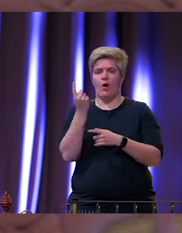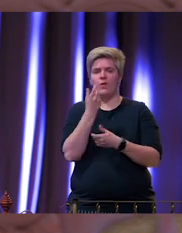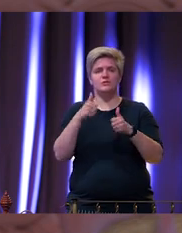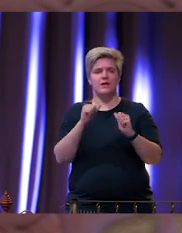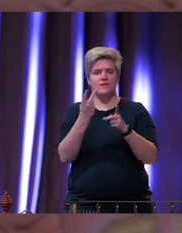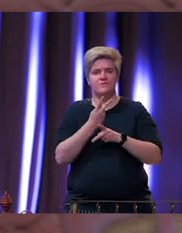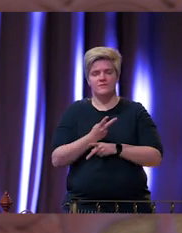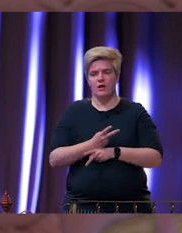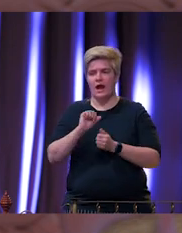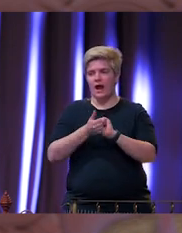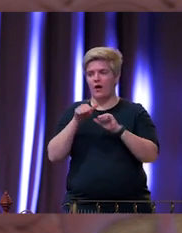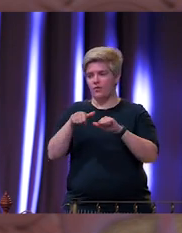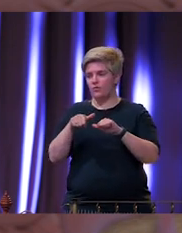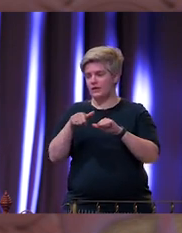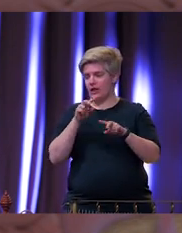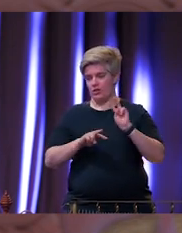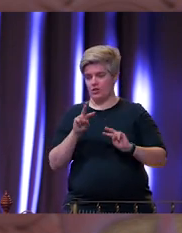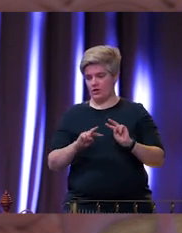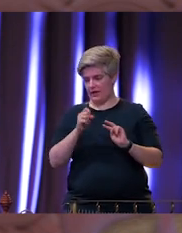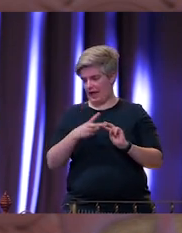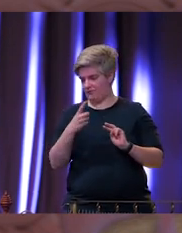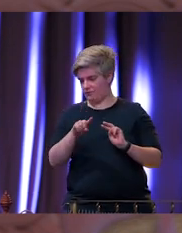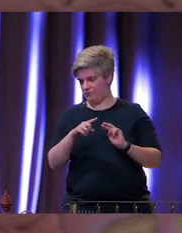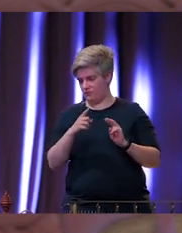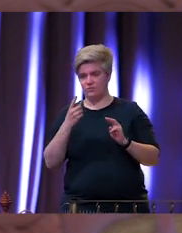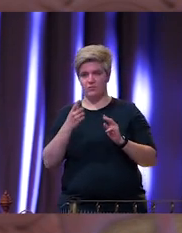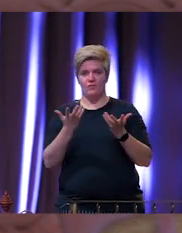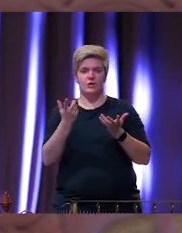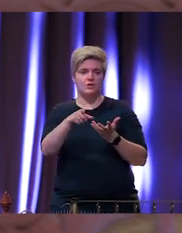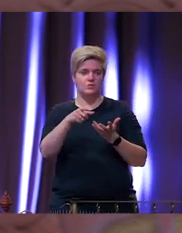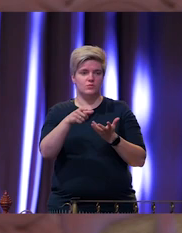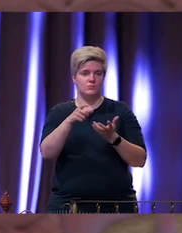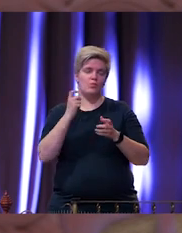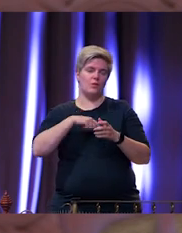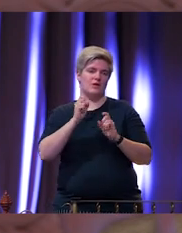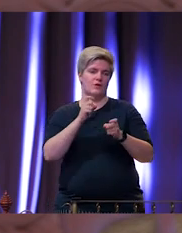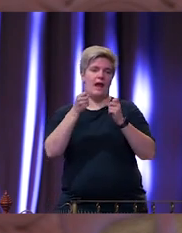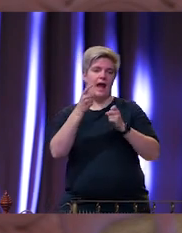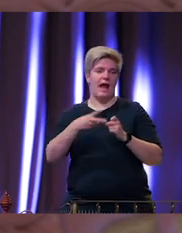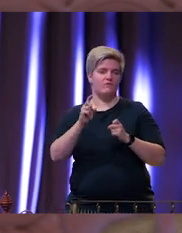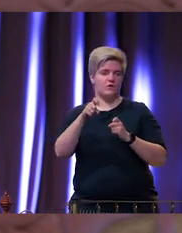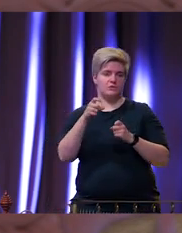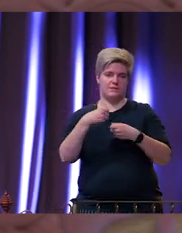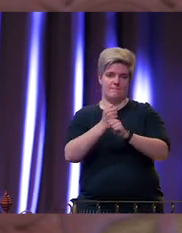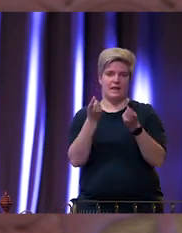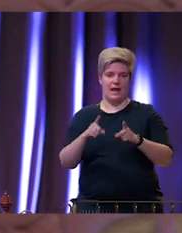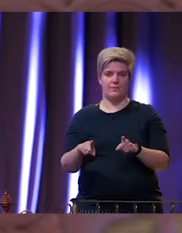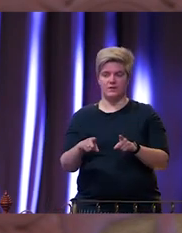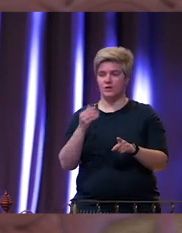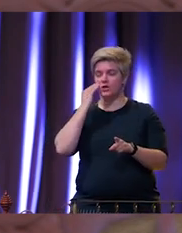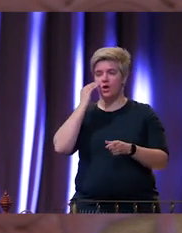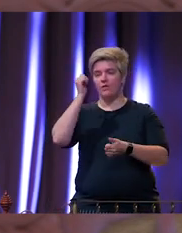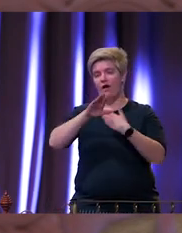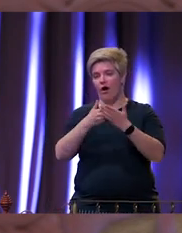this production when we have half the amount of money that we need to make it happen? So, you know, just to know that every single conversation